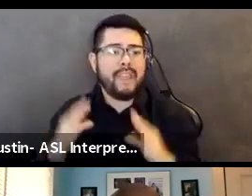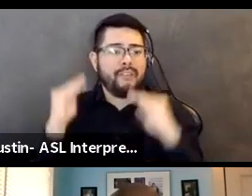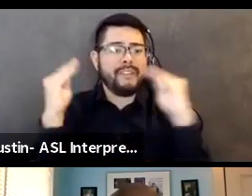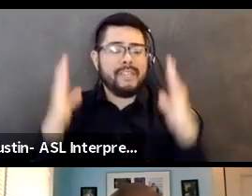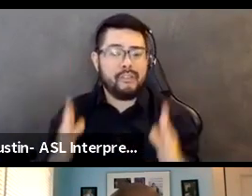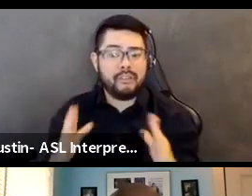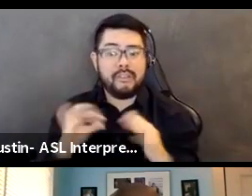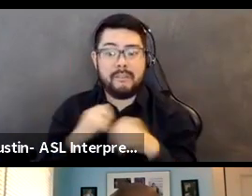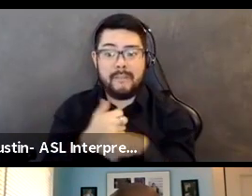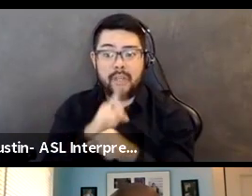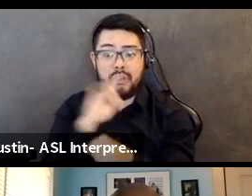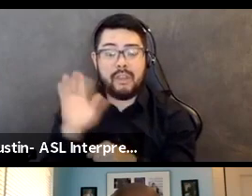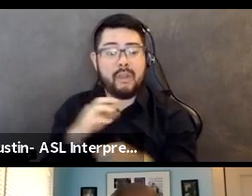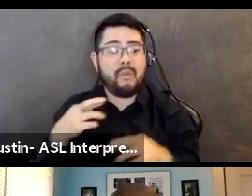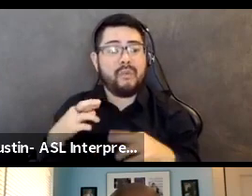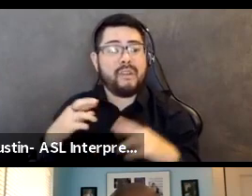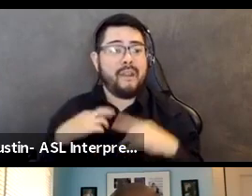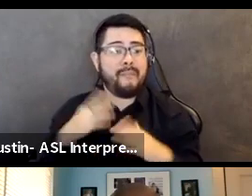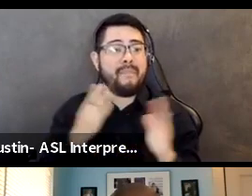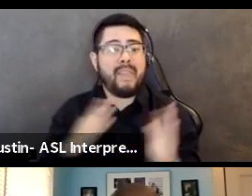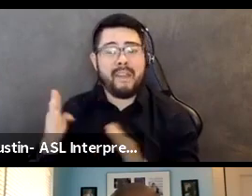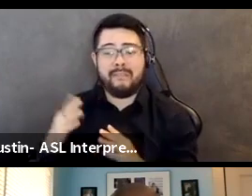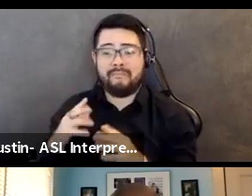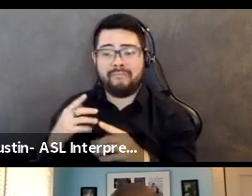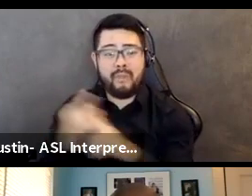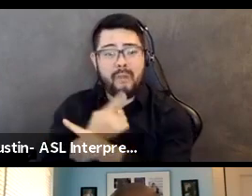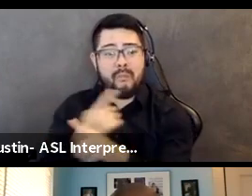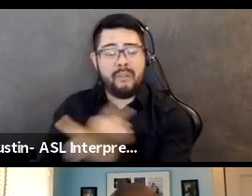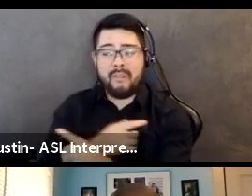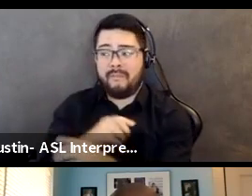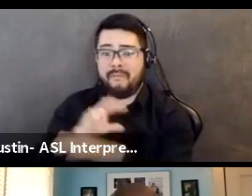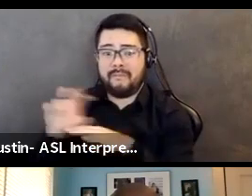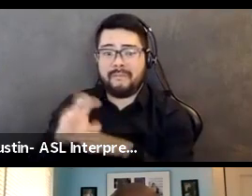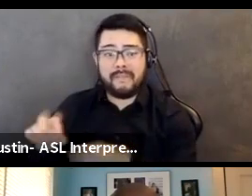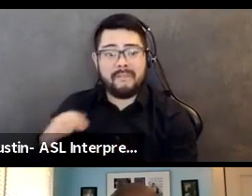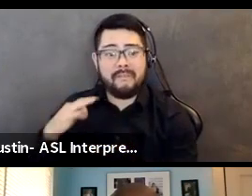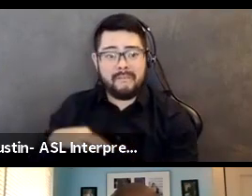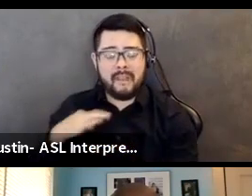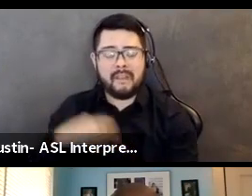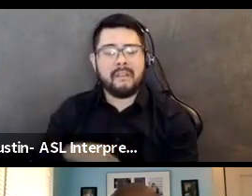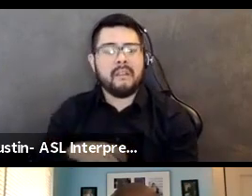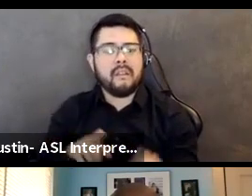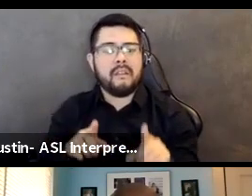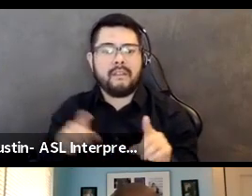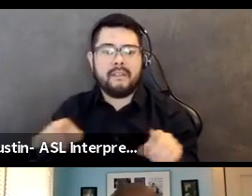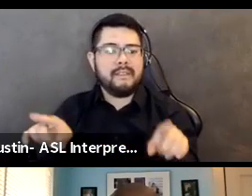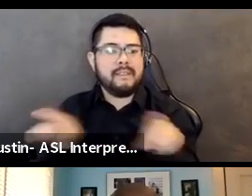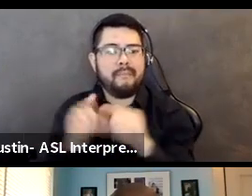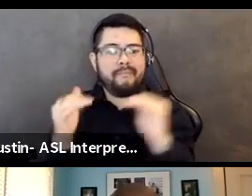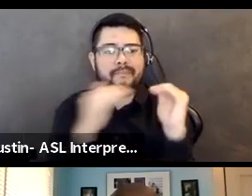their pensions as well as we as you have done for all the rest of the districts